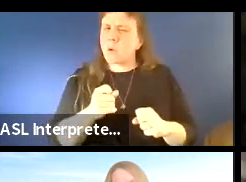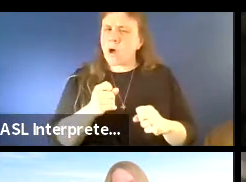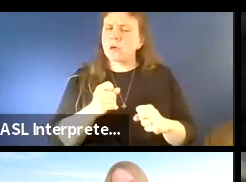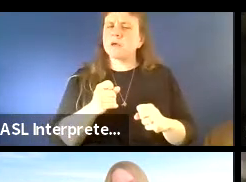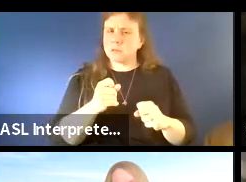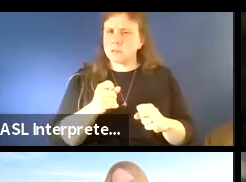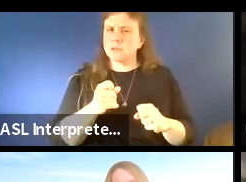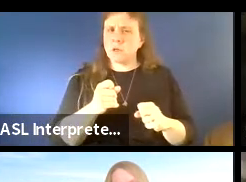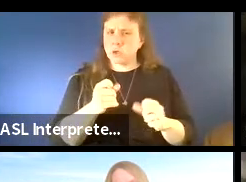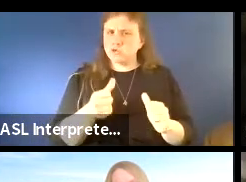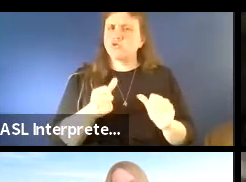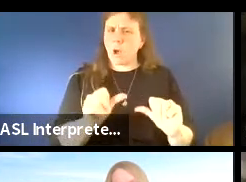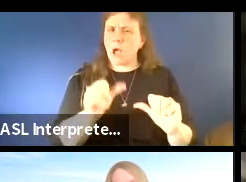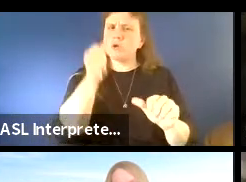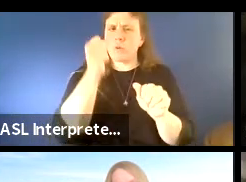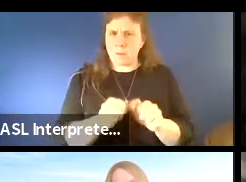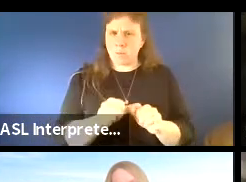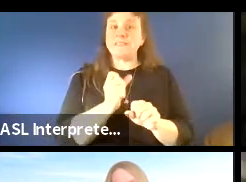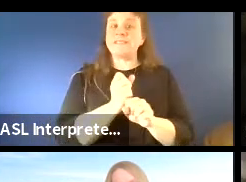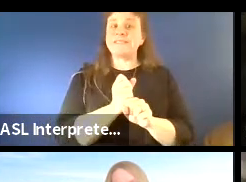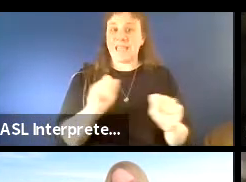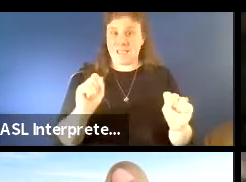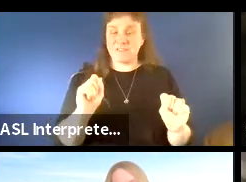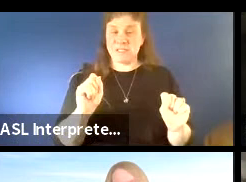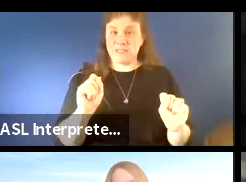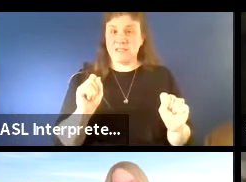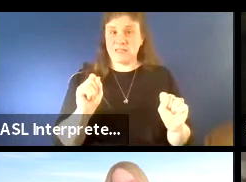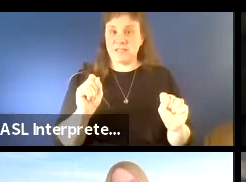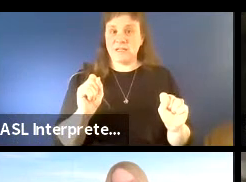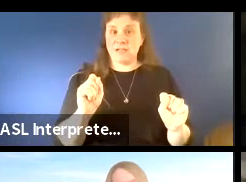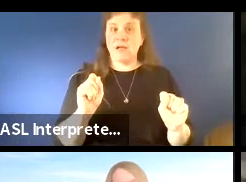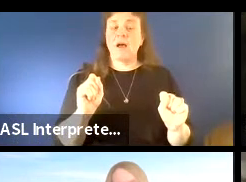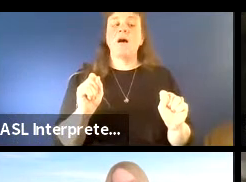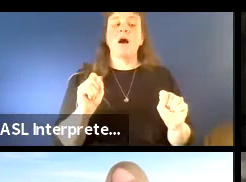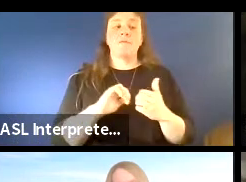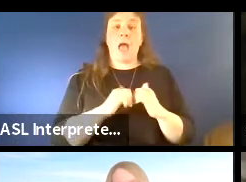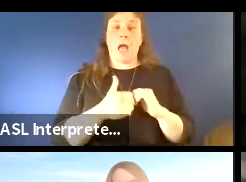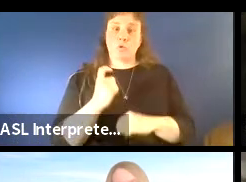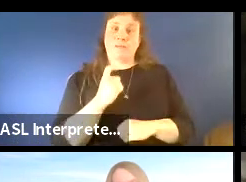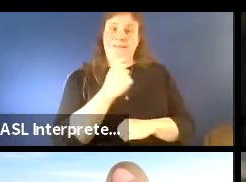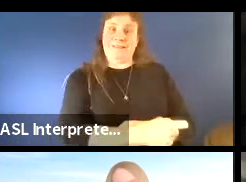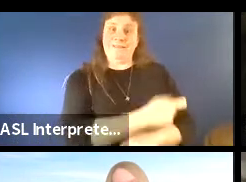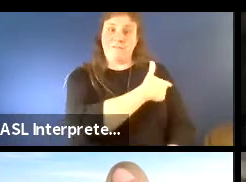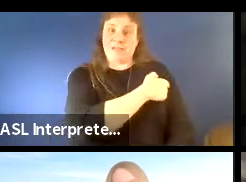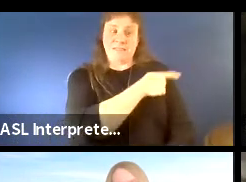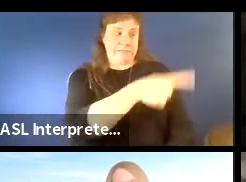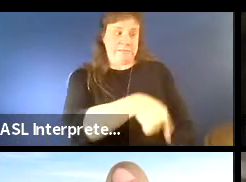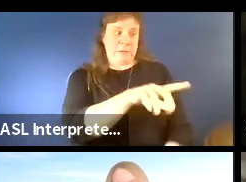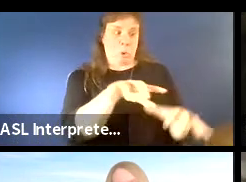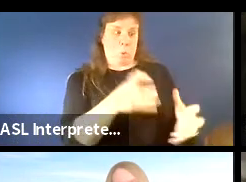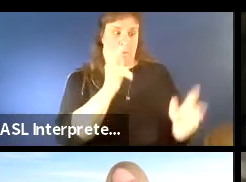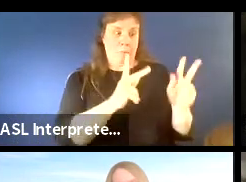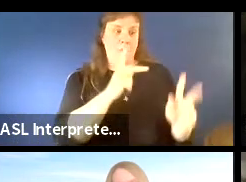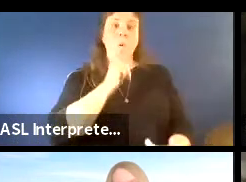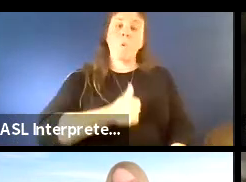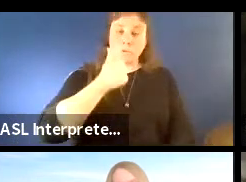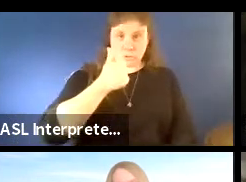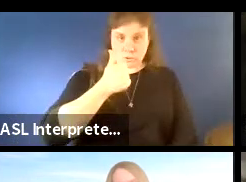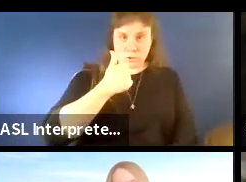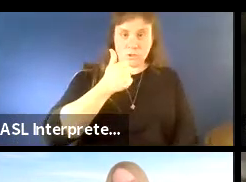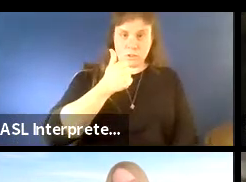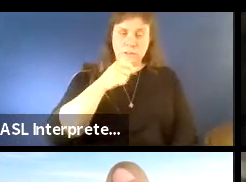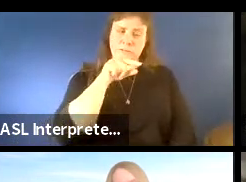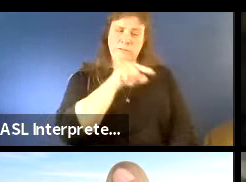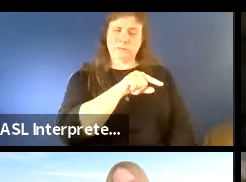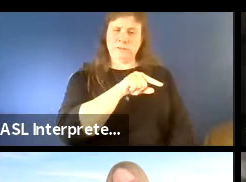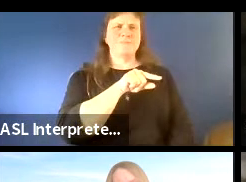about the safety of administering this vaccine to those who are older, looking